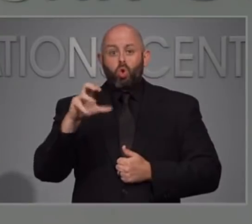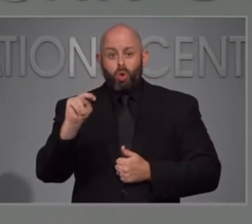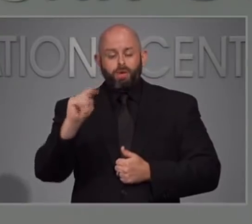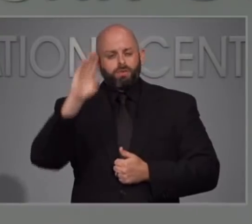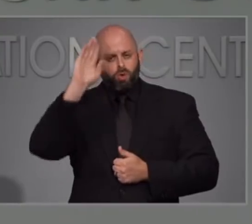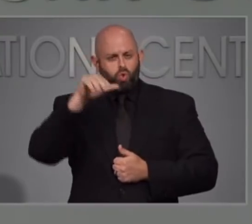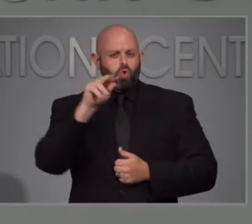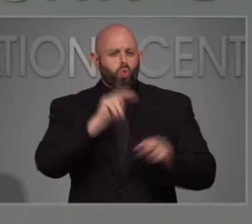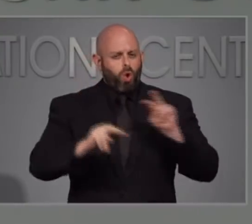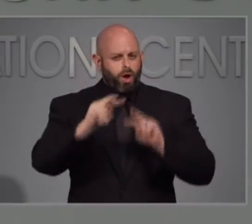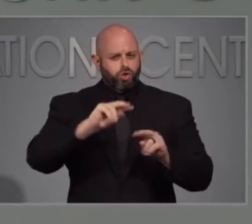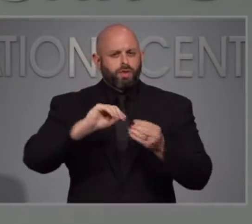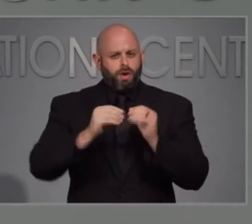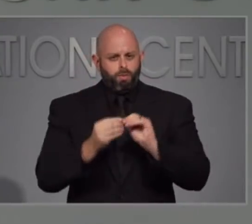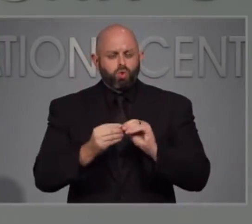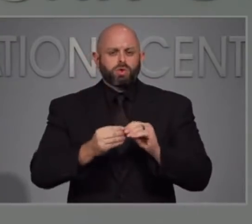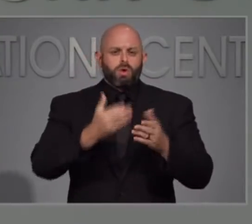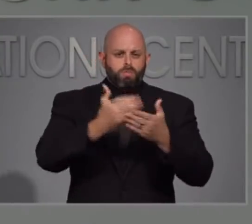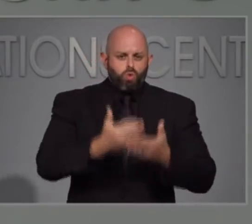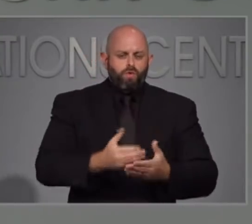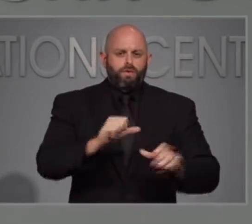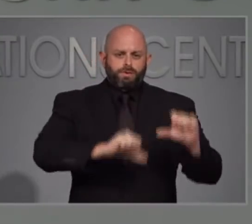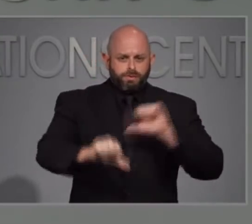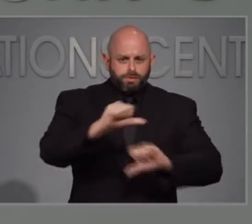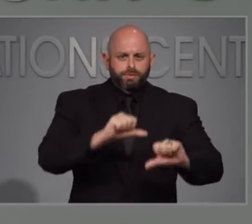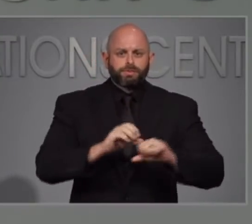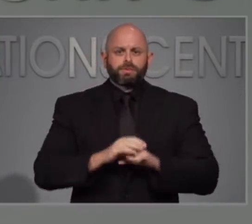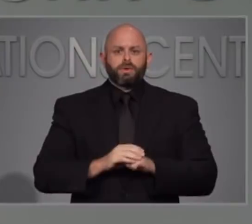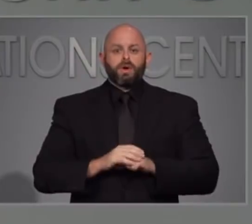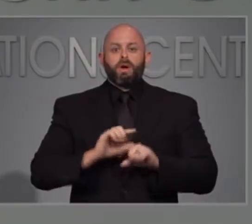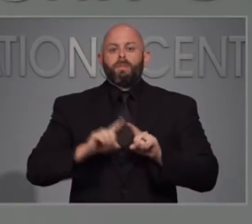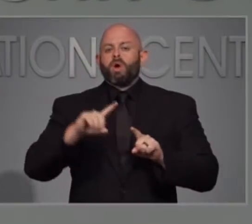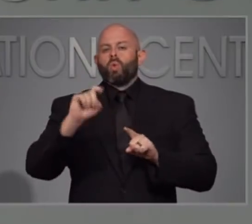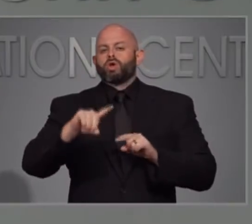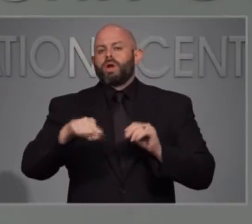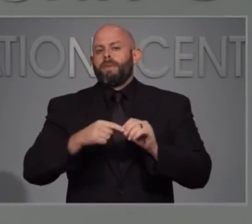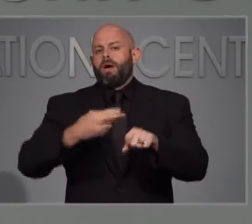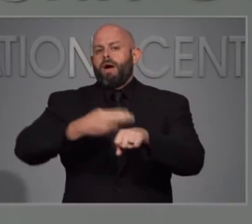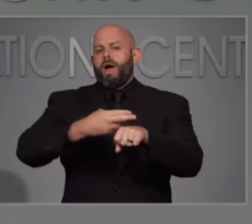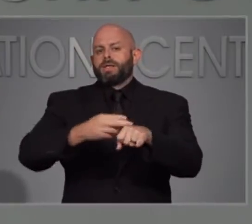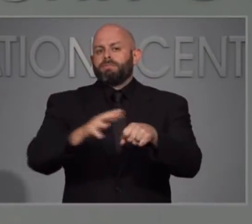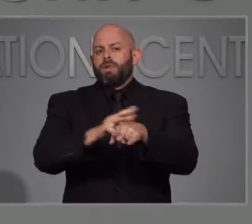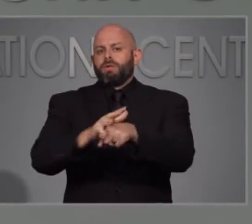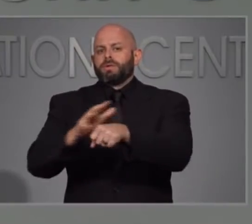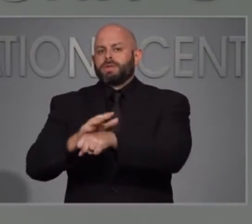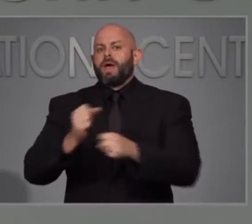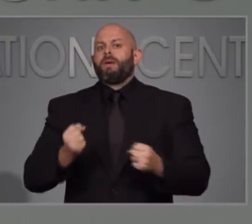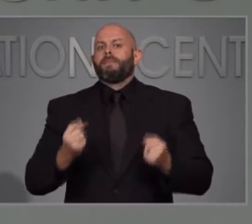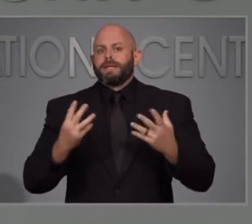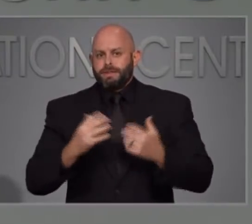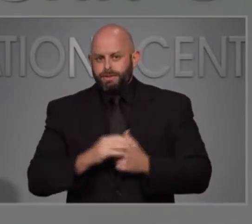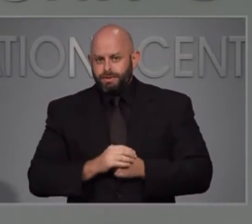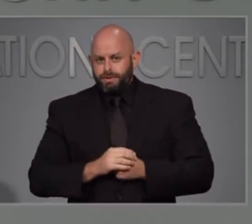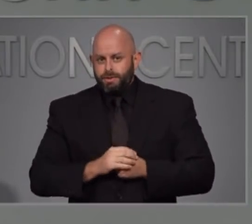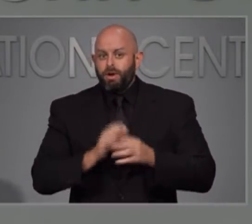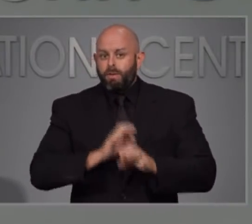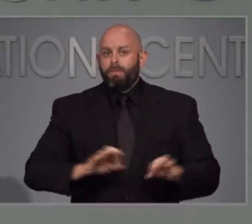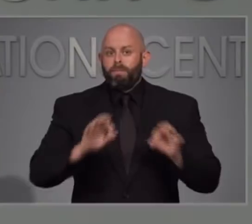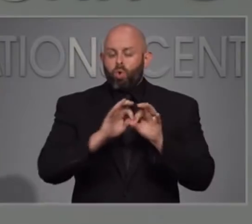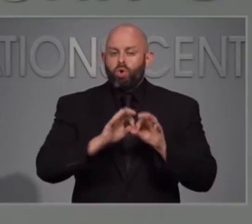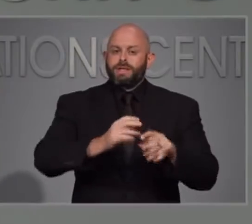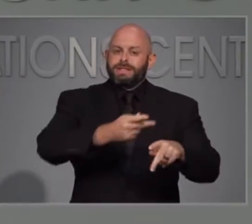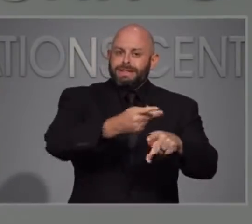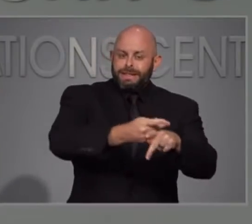trends, not just one in isolation, but this is a question about hospitalizations, as you've mentioned, how important it is to